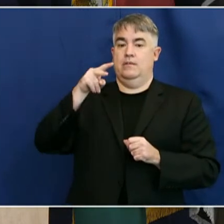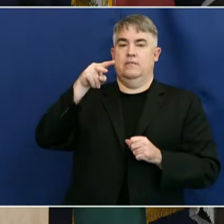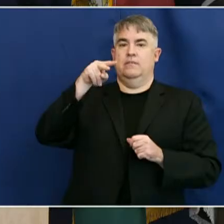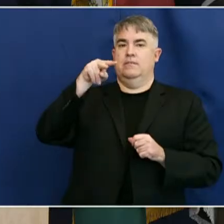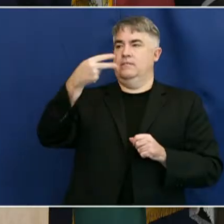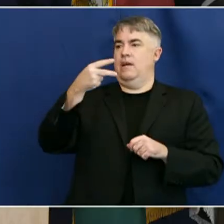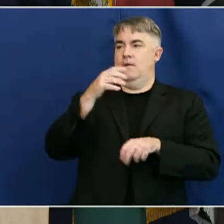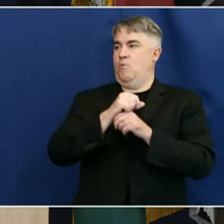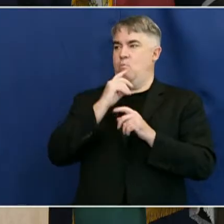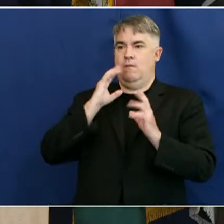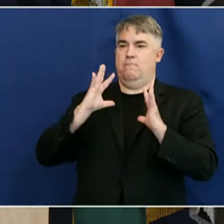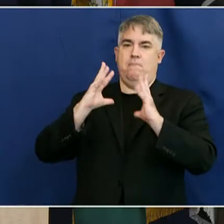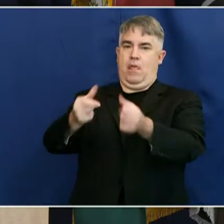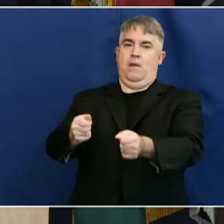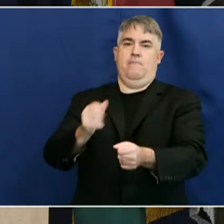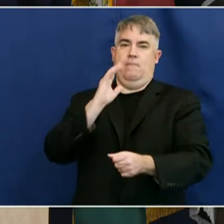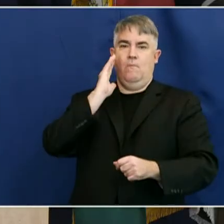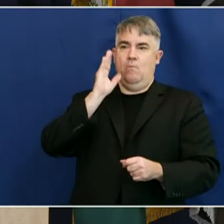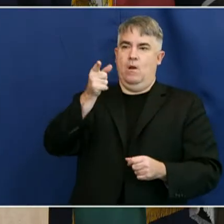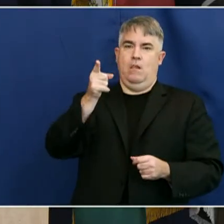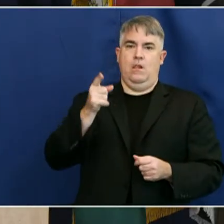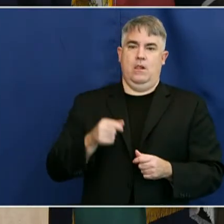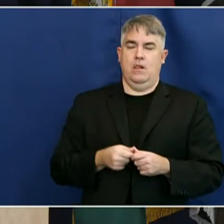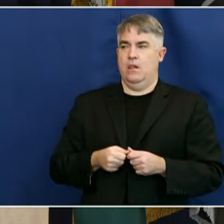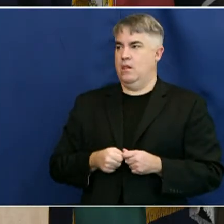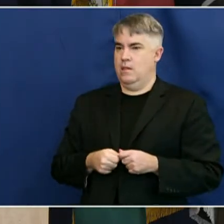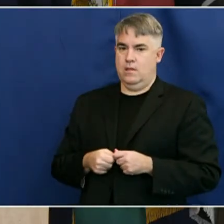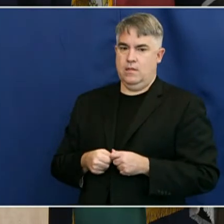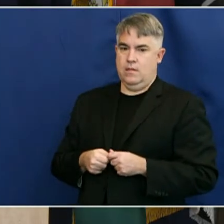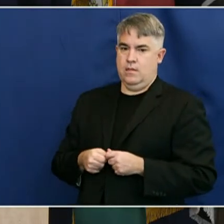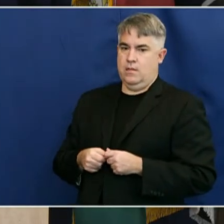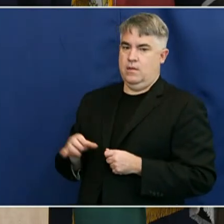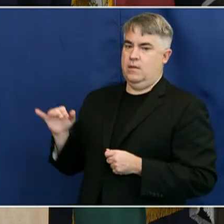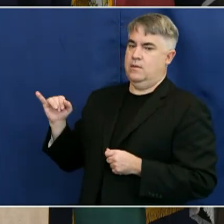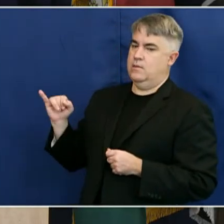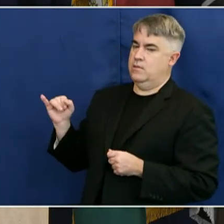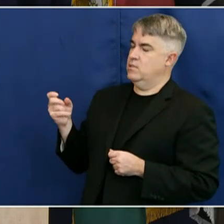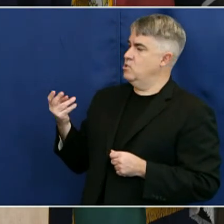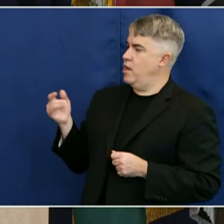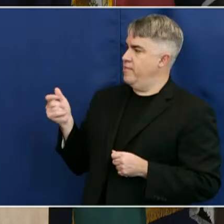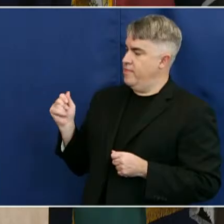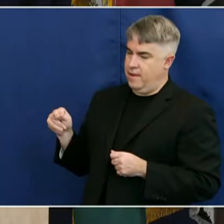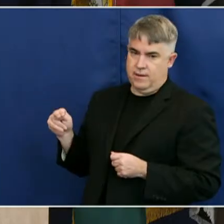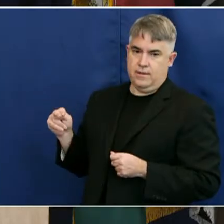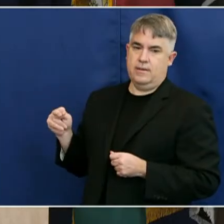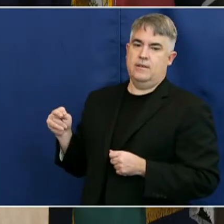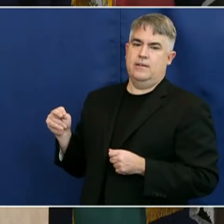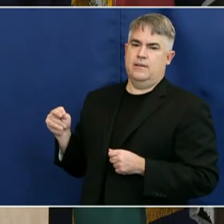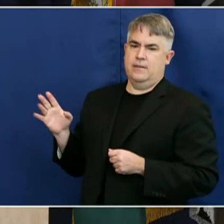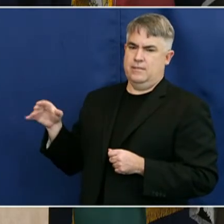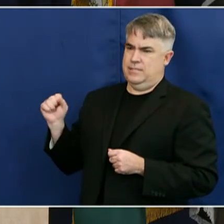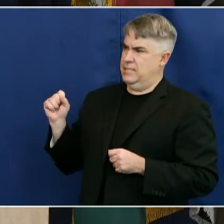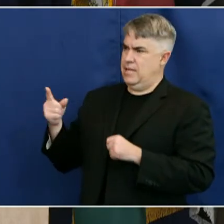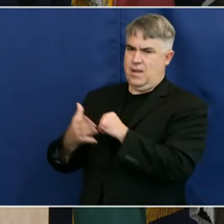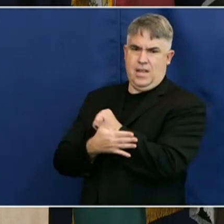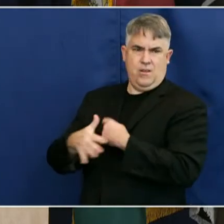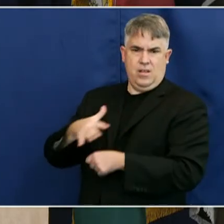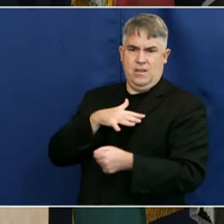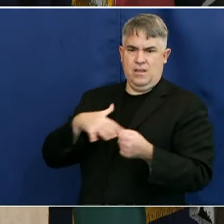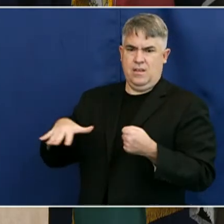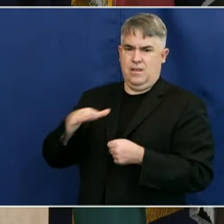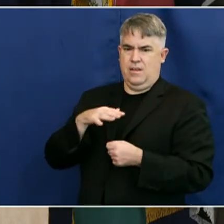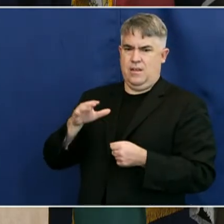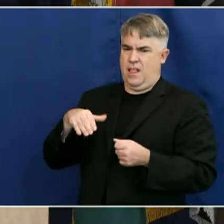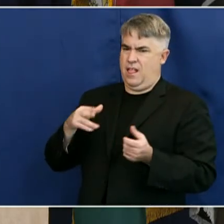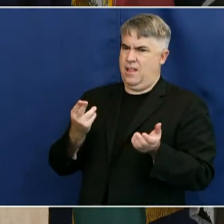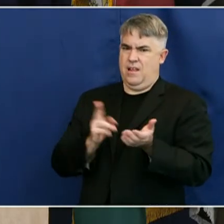frustrating. This question is from Jonathan Rosen at the UT. San Diego County still hasn't signed a contract with Blue Shield, even though the